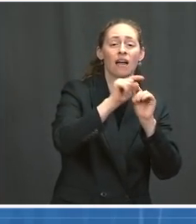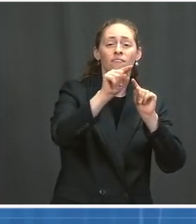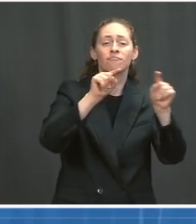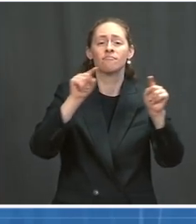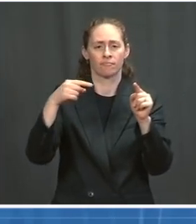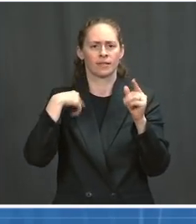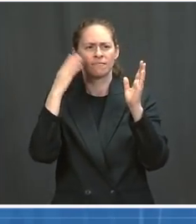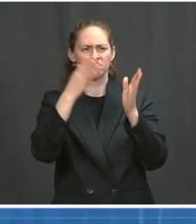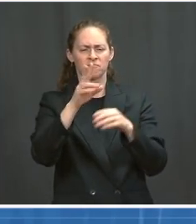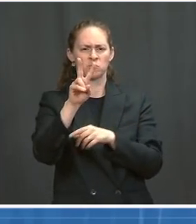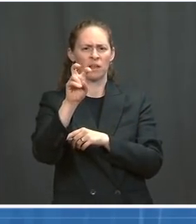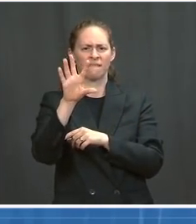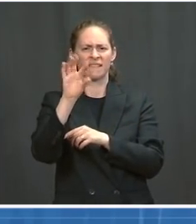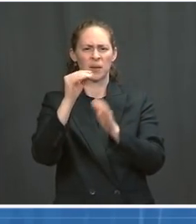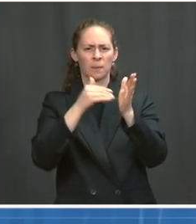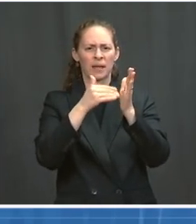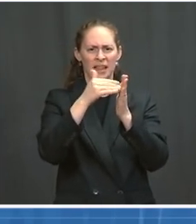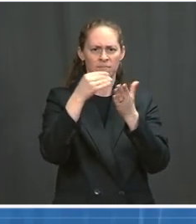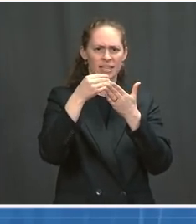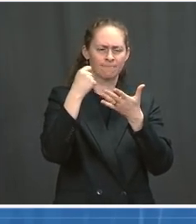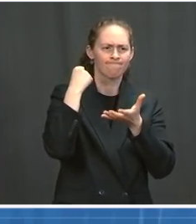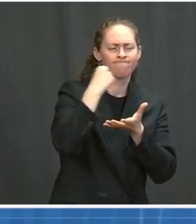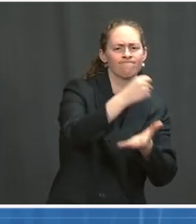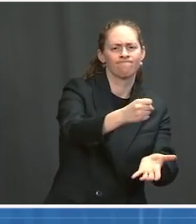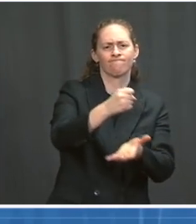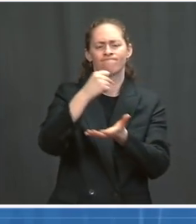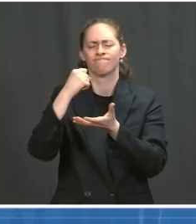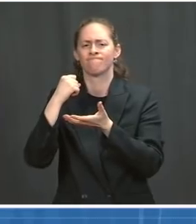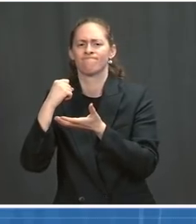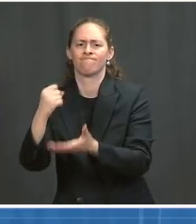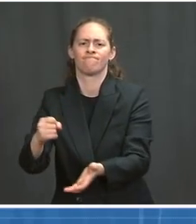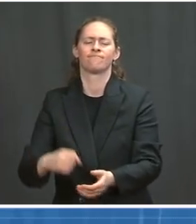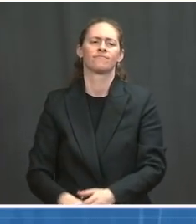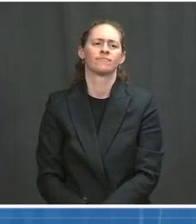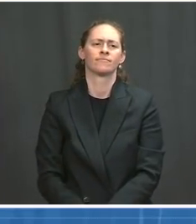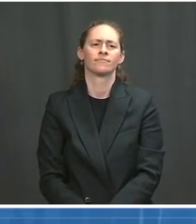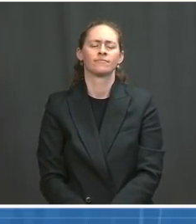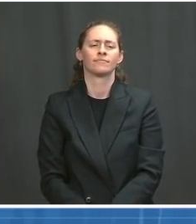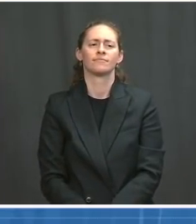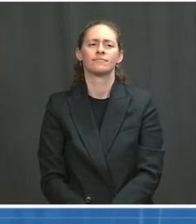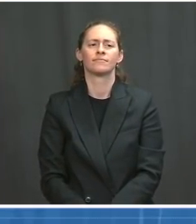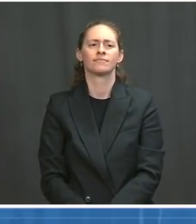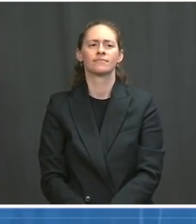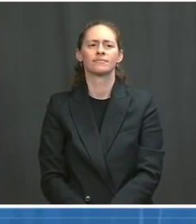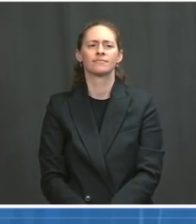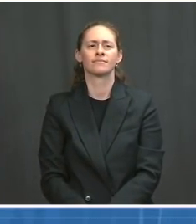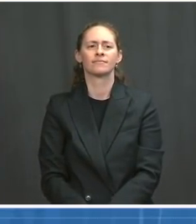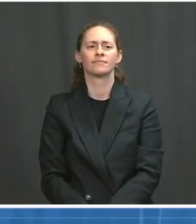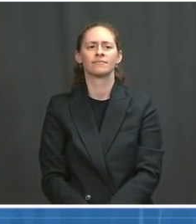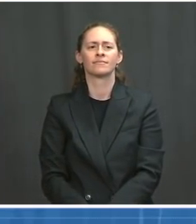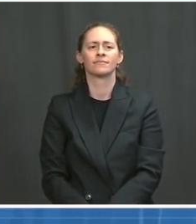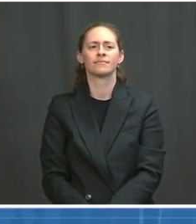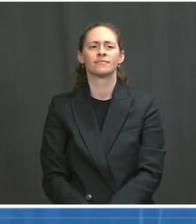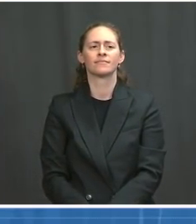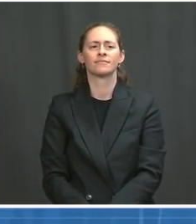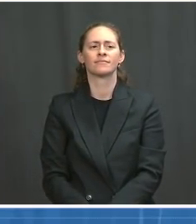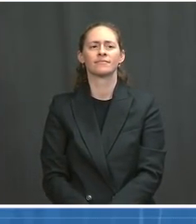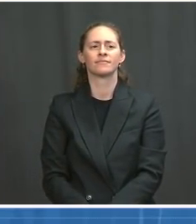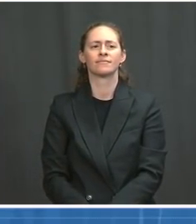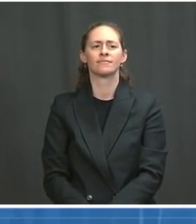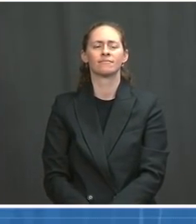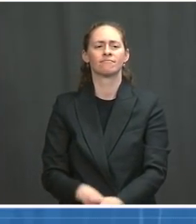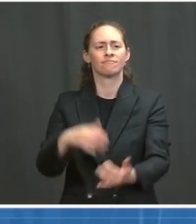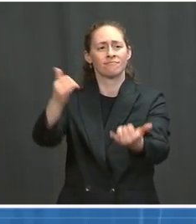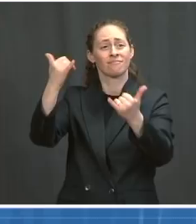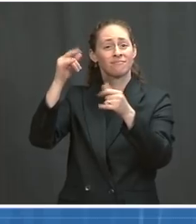why the administration this week rolled out additional tools to make it even more convenient to find a vaccine. So you can now enter your zip code